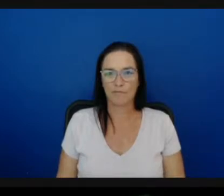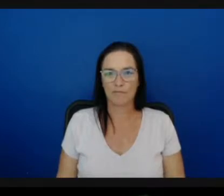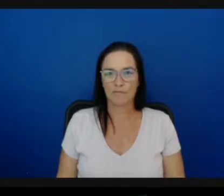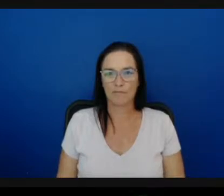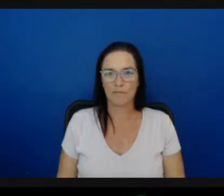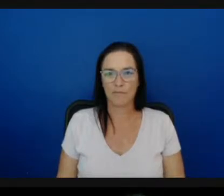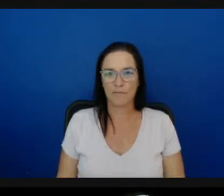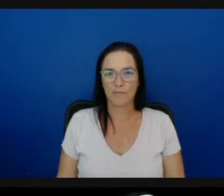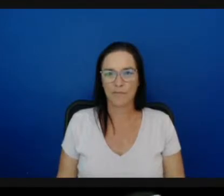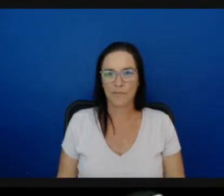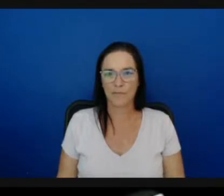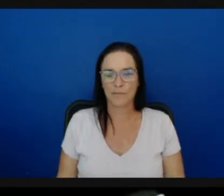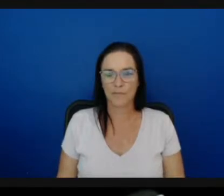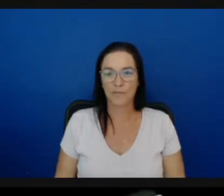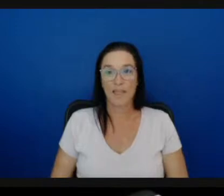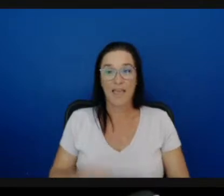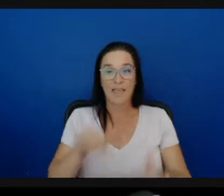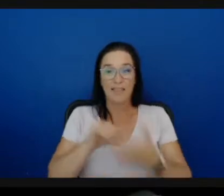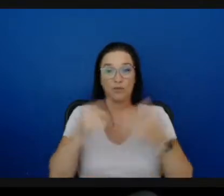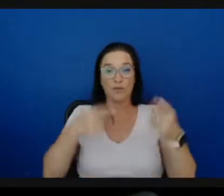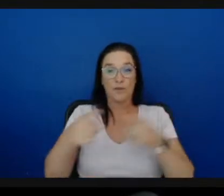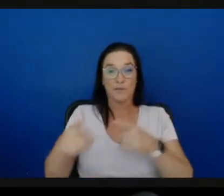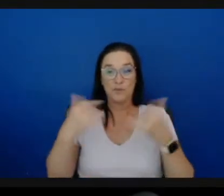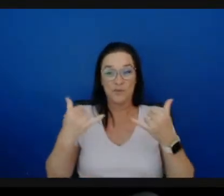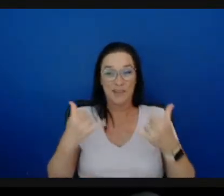There. That's where we are today.